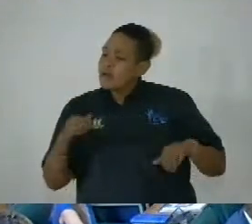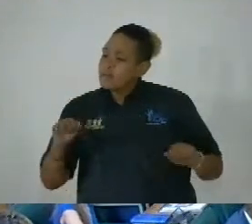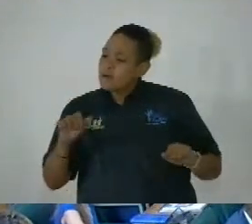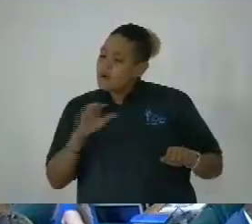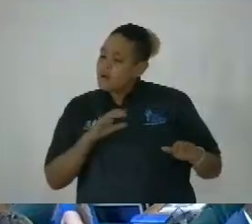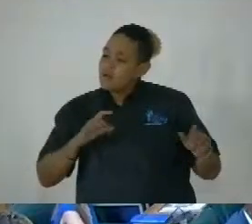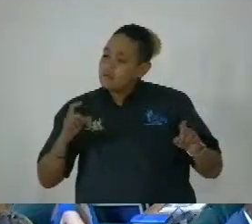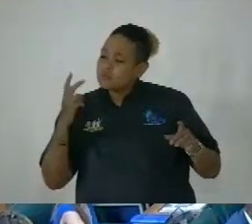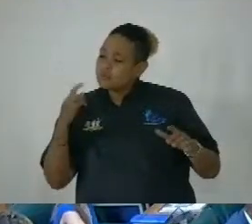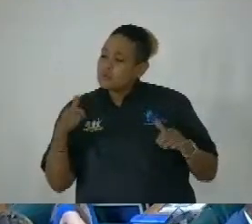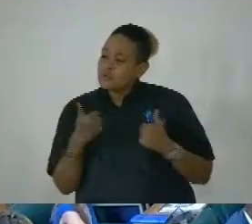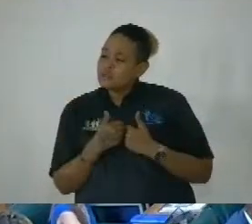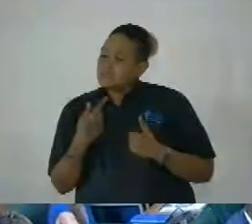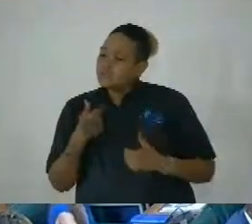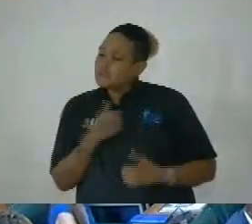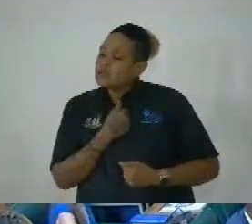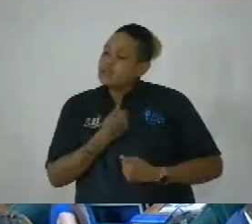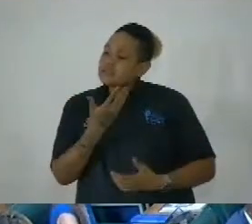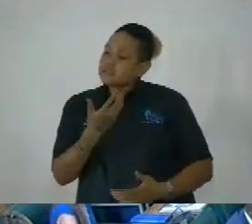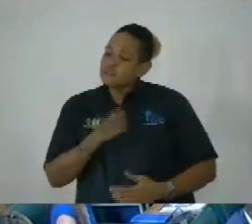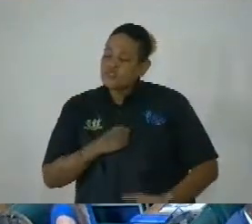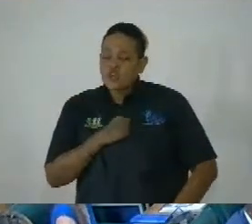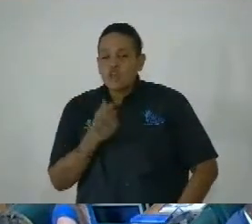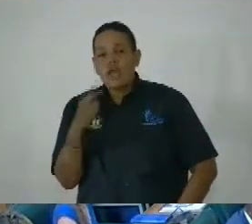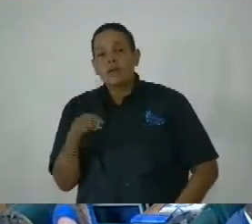commissioner, we expressed our